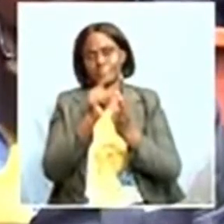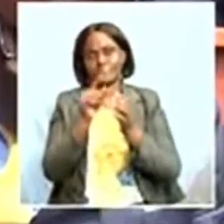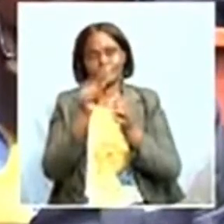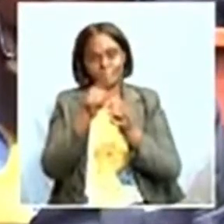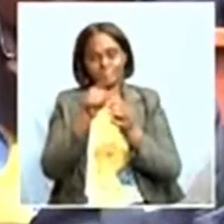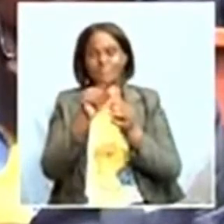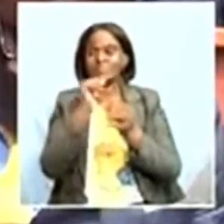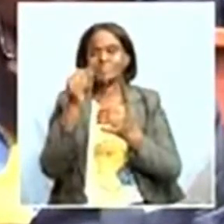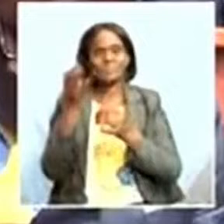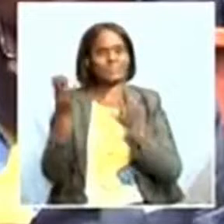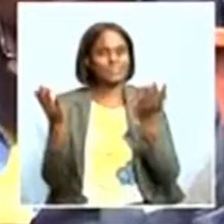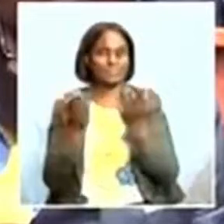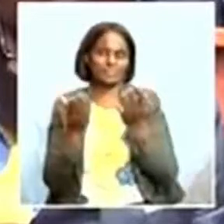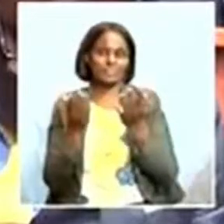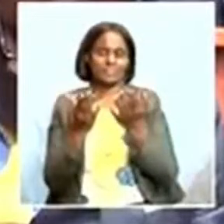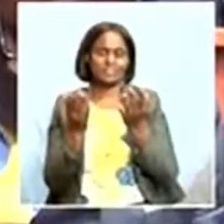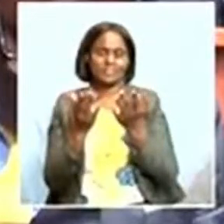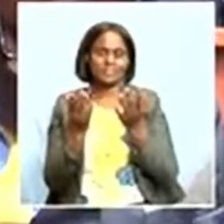is not there.